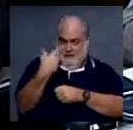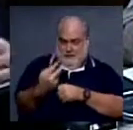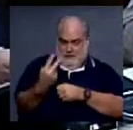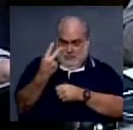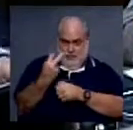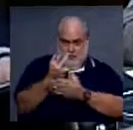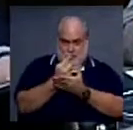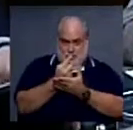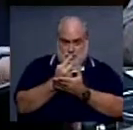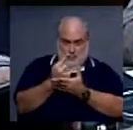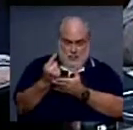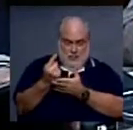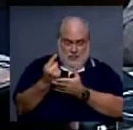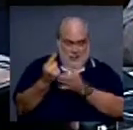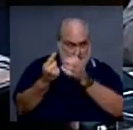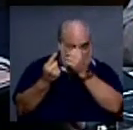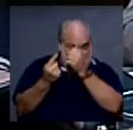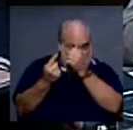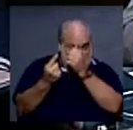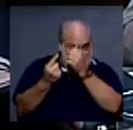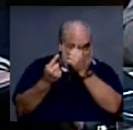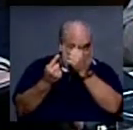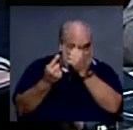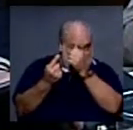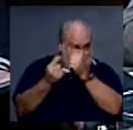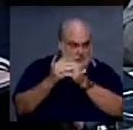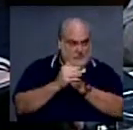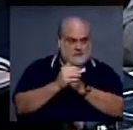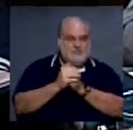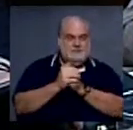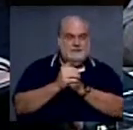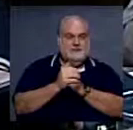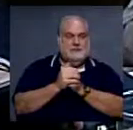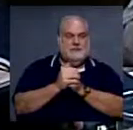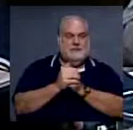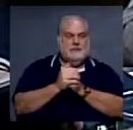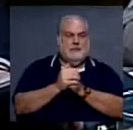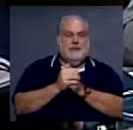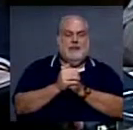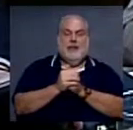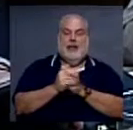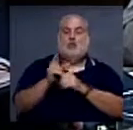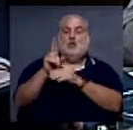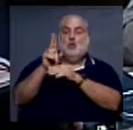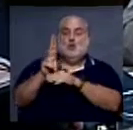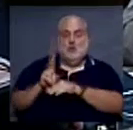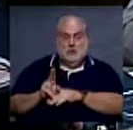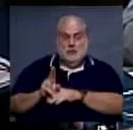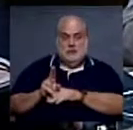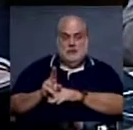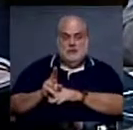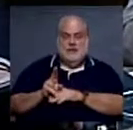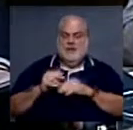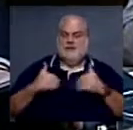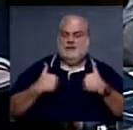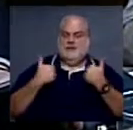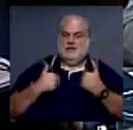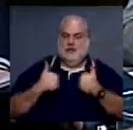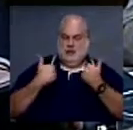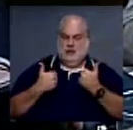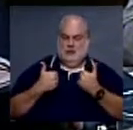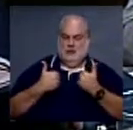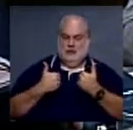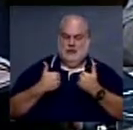the general thing I see when I read in the paper, it's our youth. It's